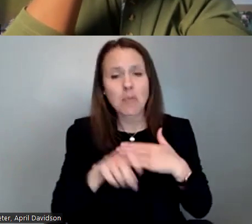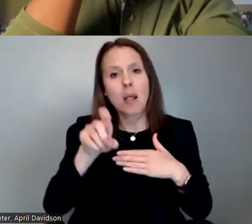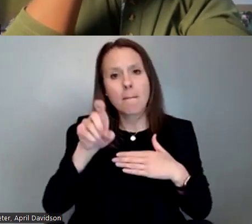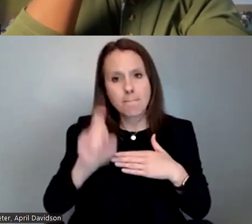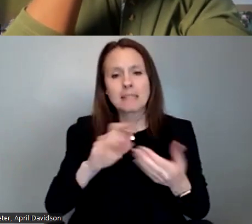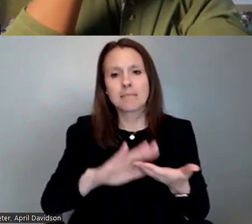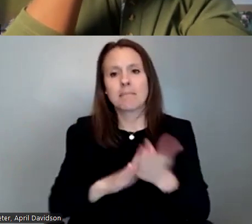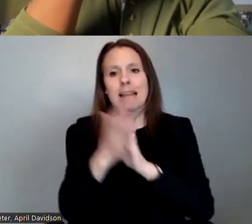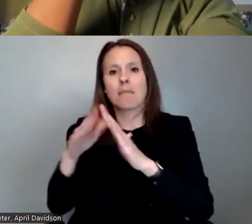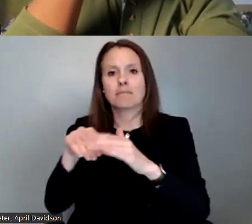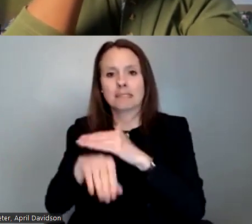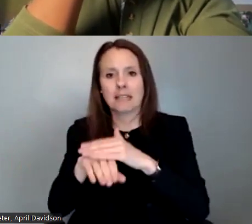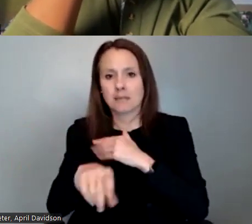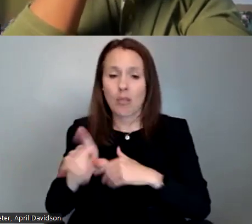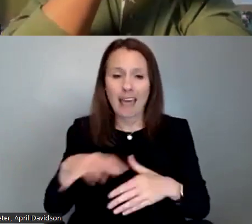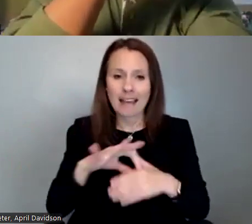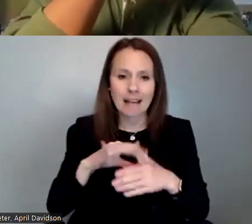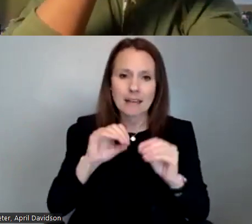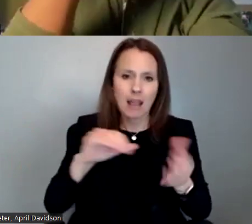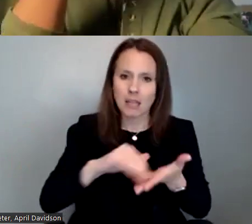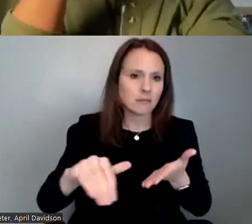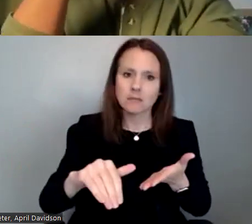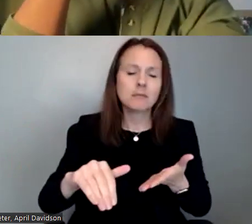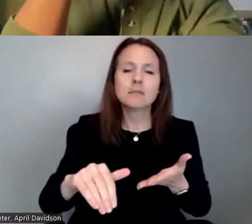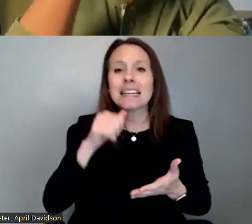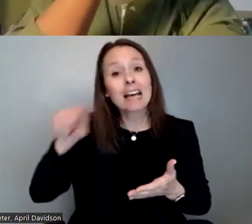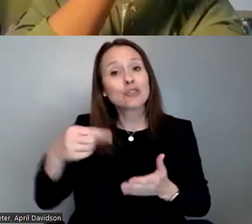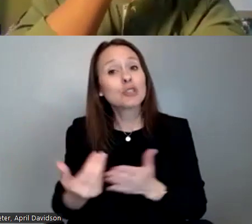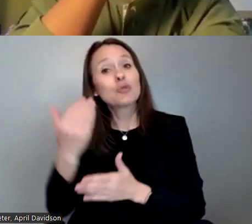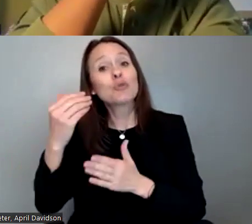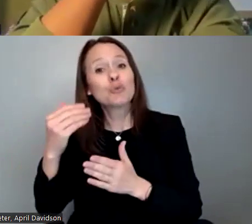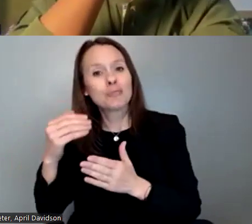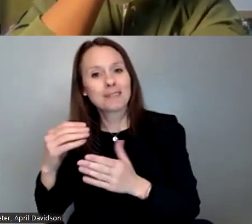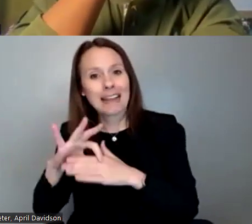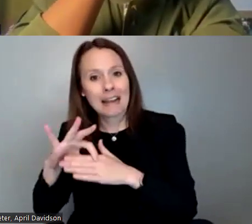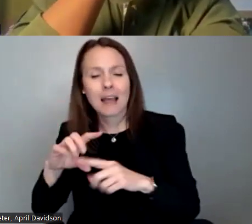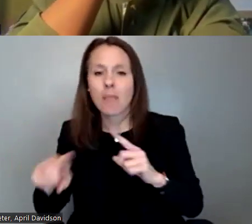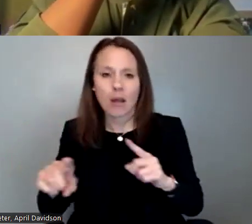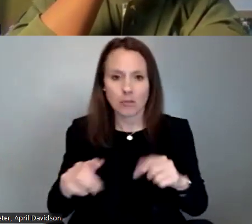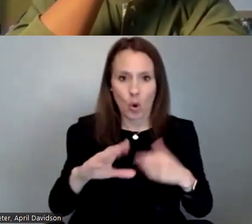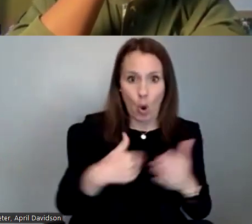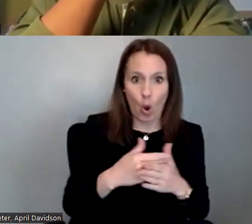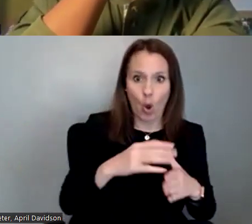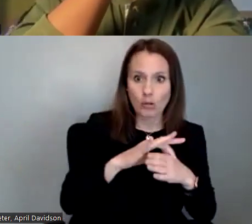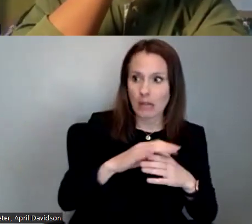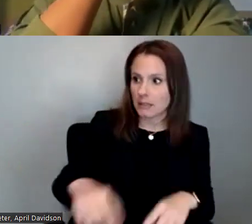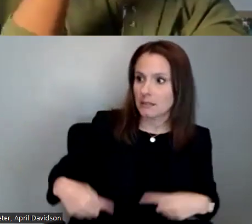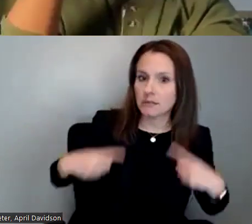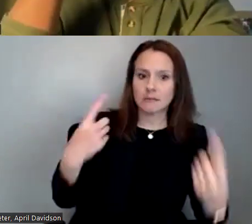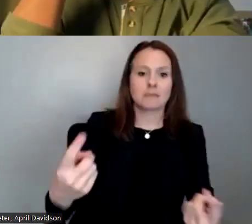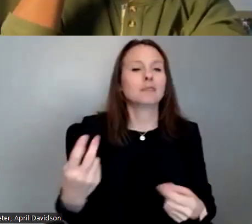it's not just the content that is being created fresh; it's also content that even relatively